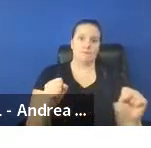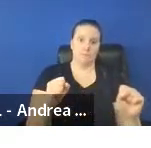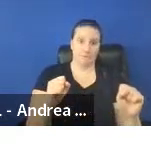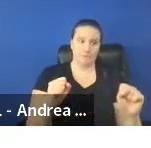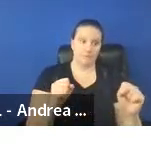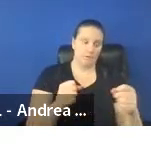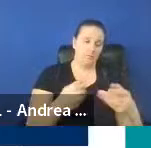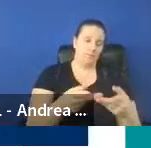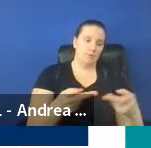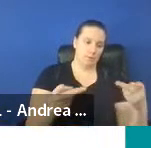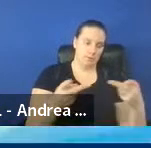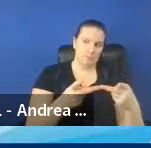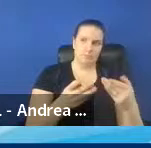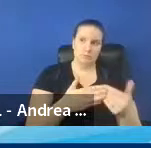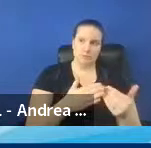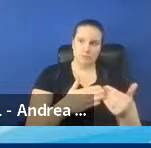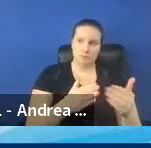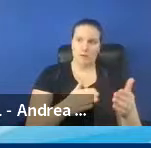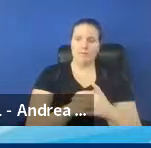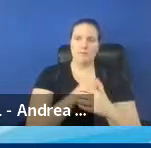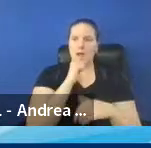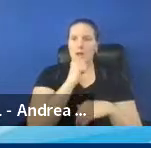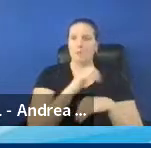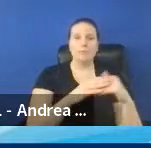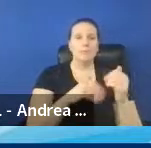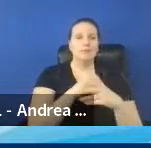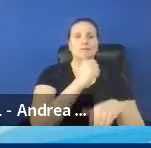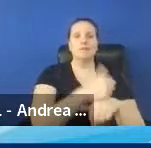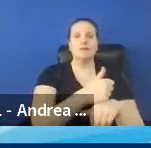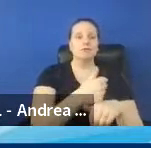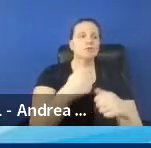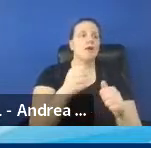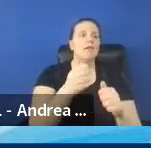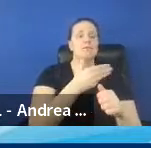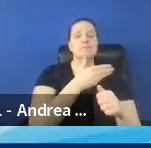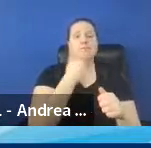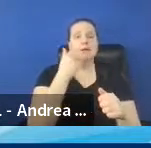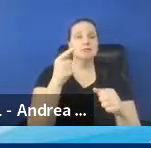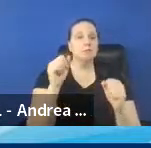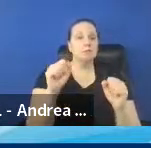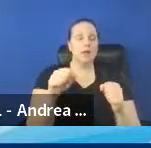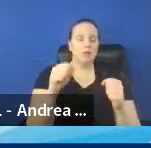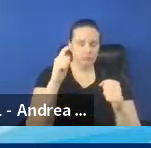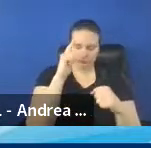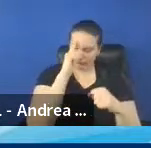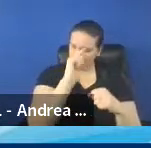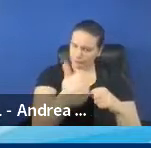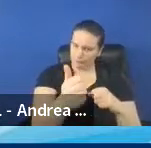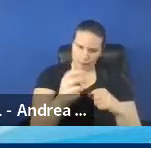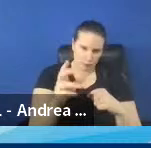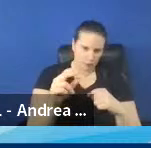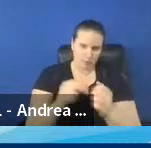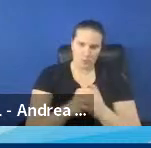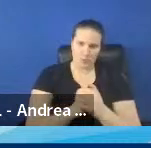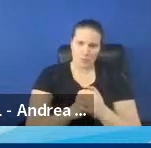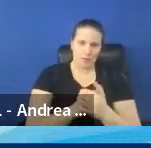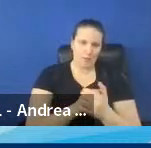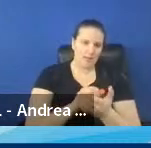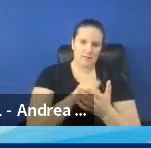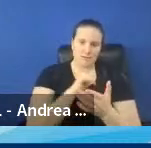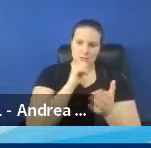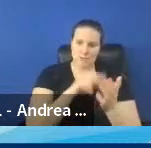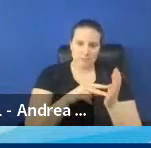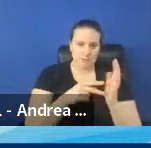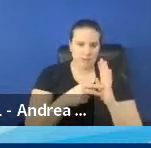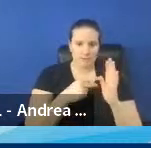So we're not just going to build stations and say, get to it the best way you can. And we know that that is not the intent